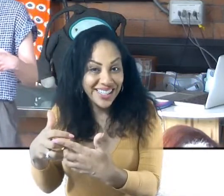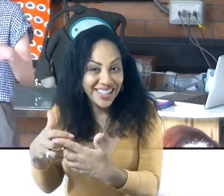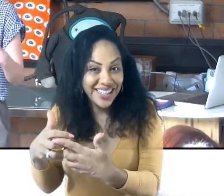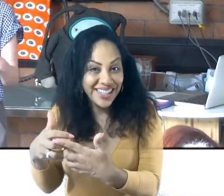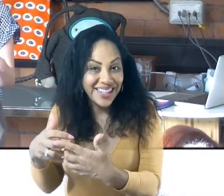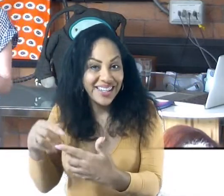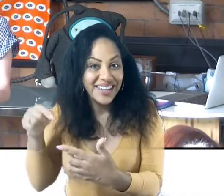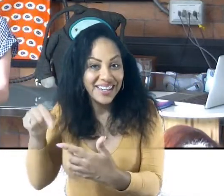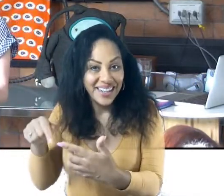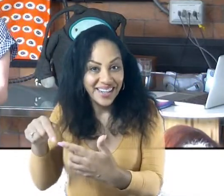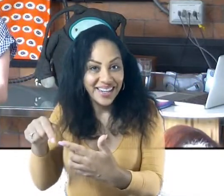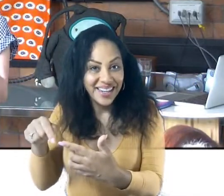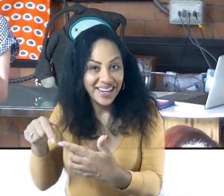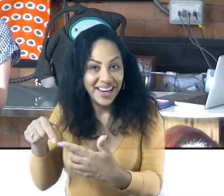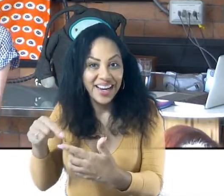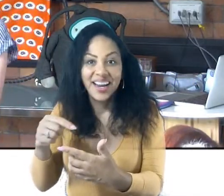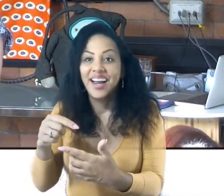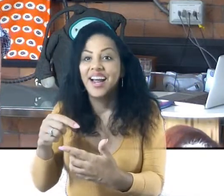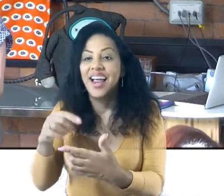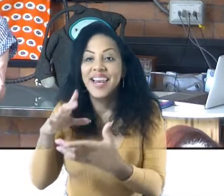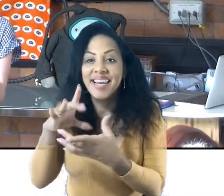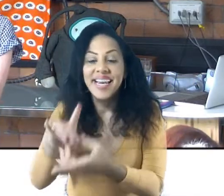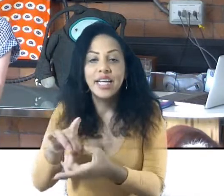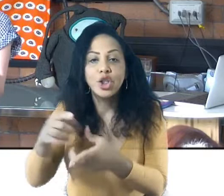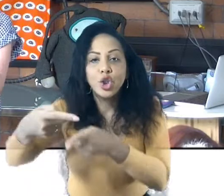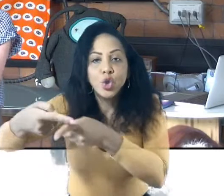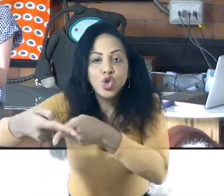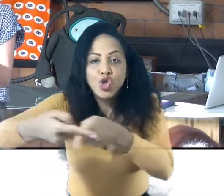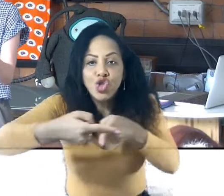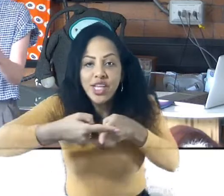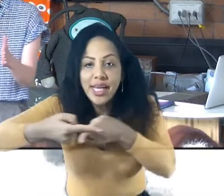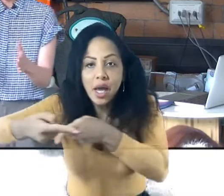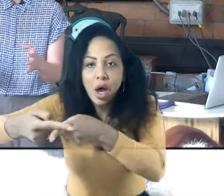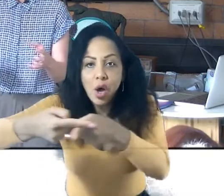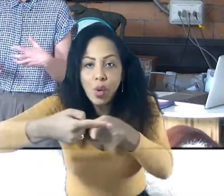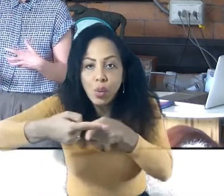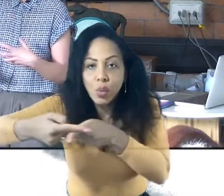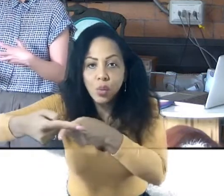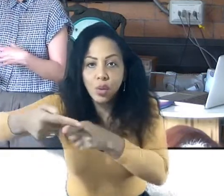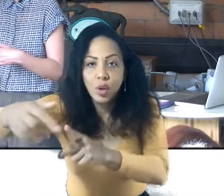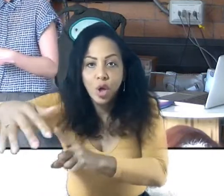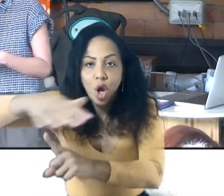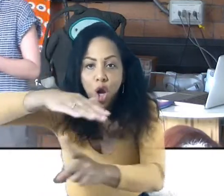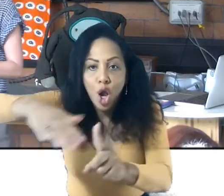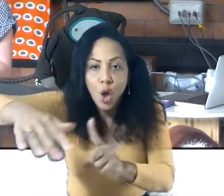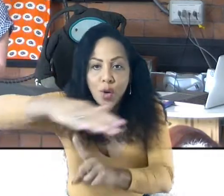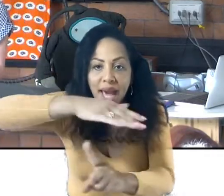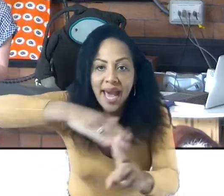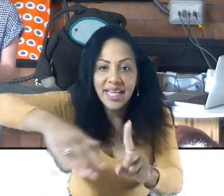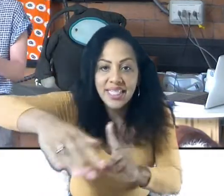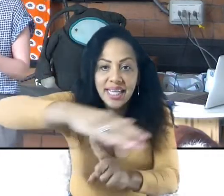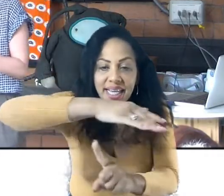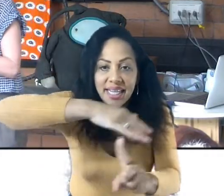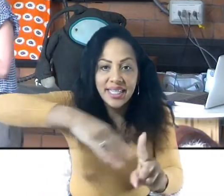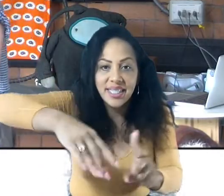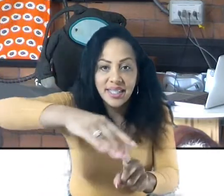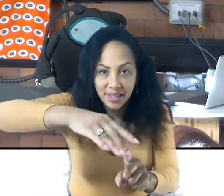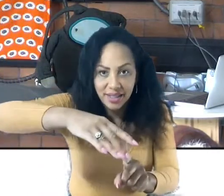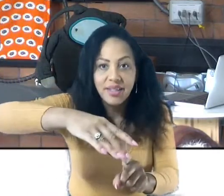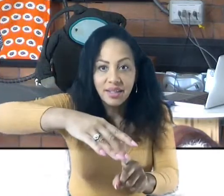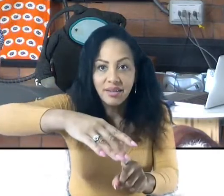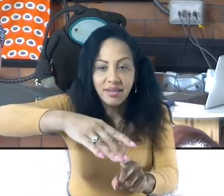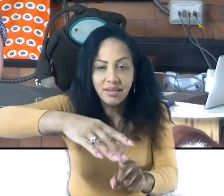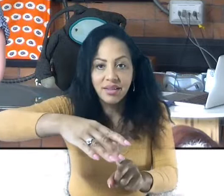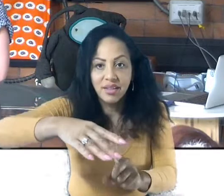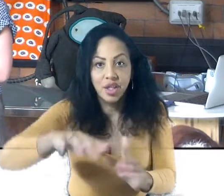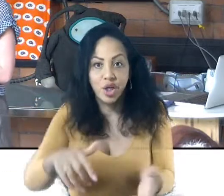geolocated audio to help you move throughout a space, potentially we are getting more into that kind